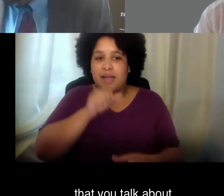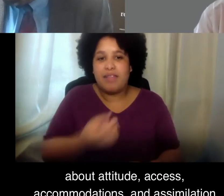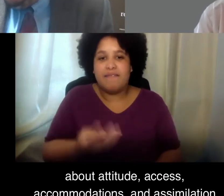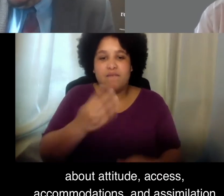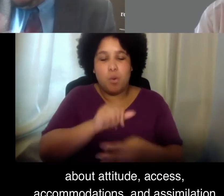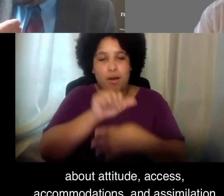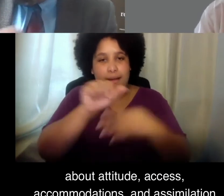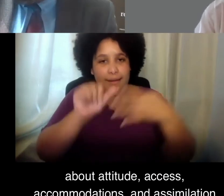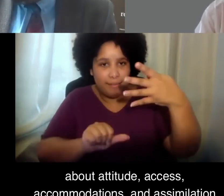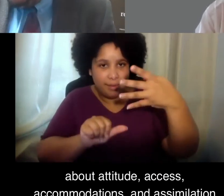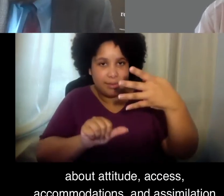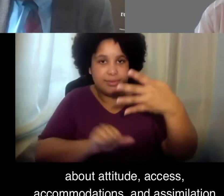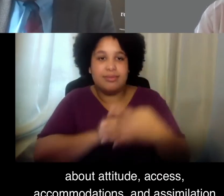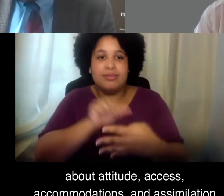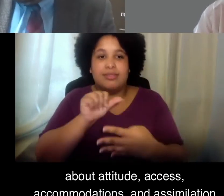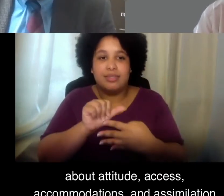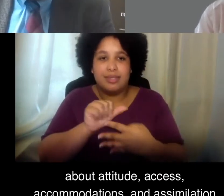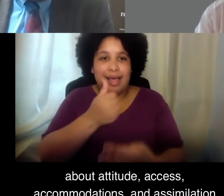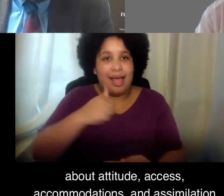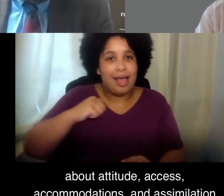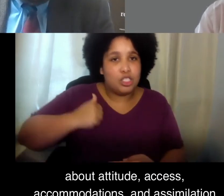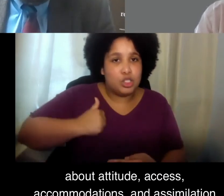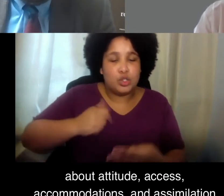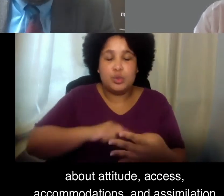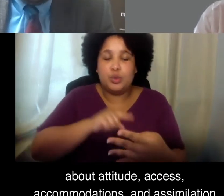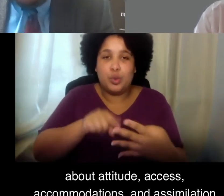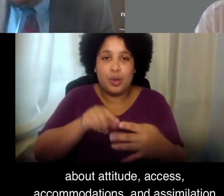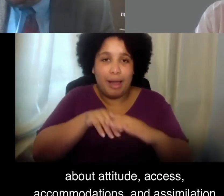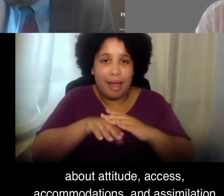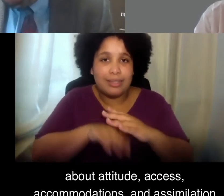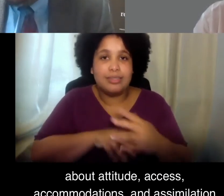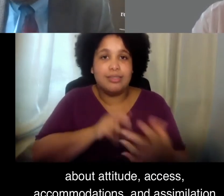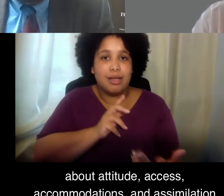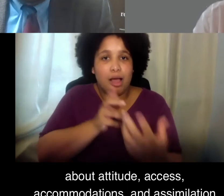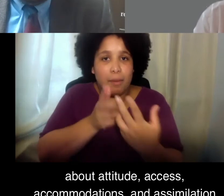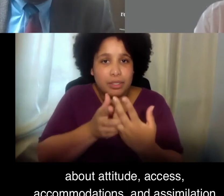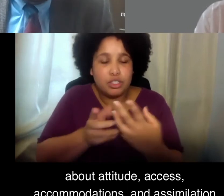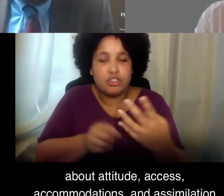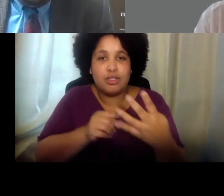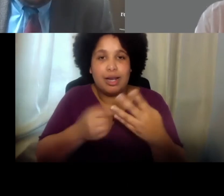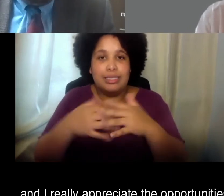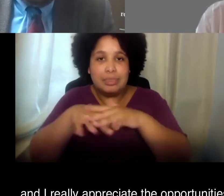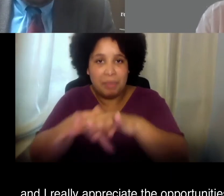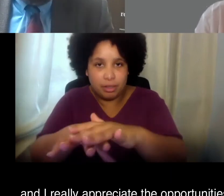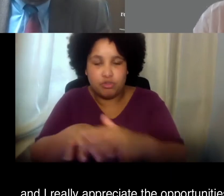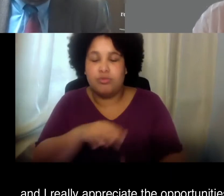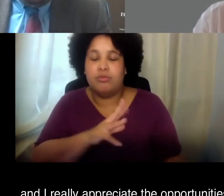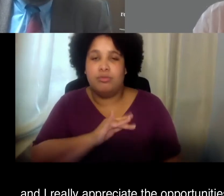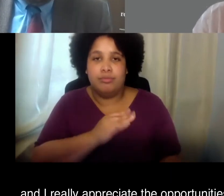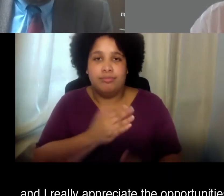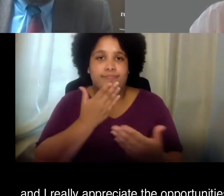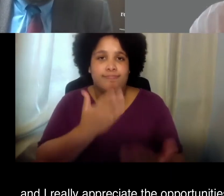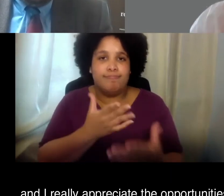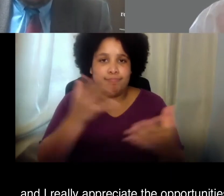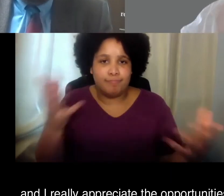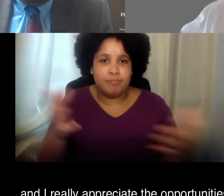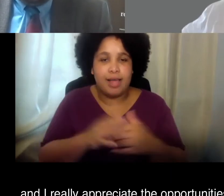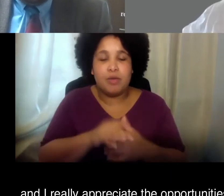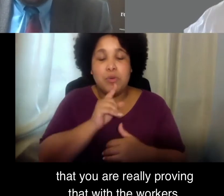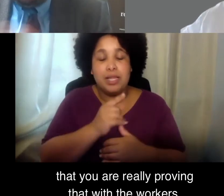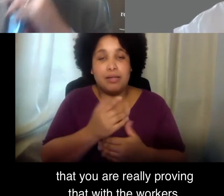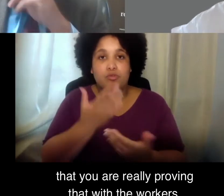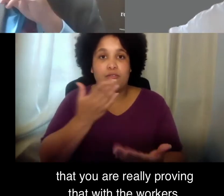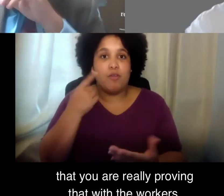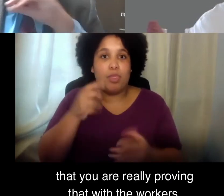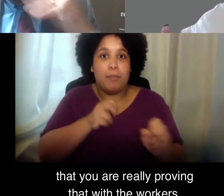about attitude, access, accommodations, and assimilation. And I really appreciate the opportunities